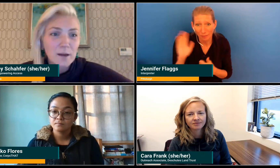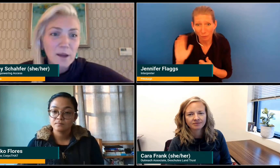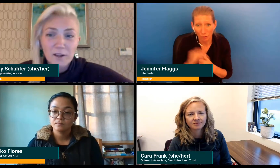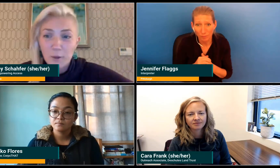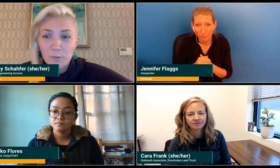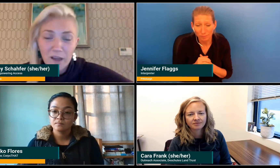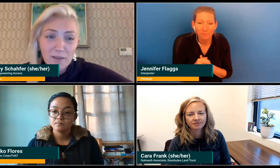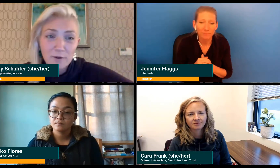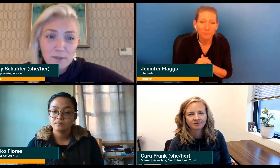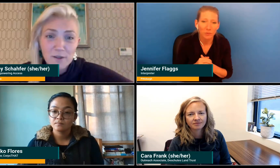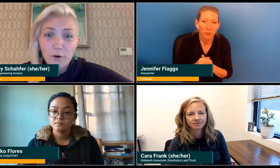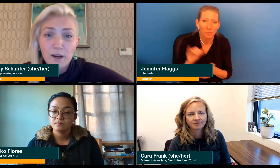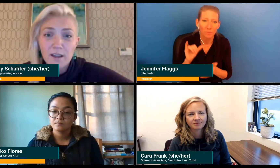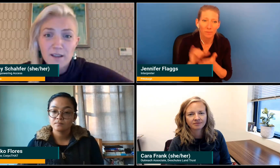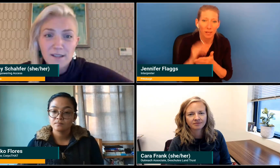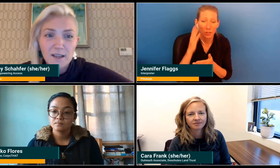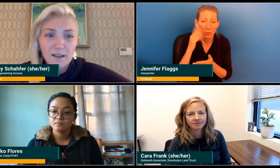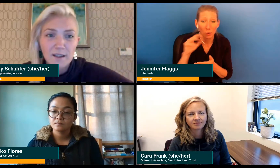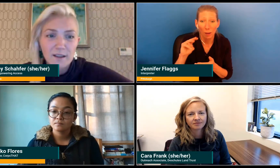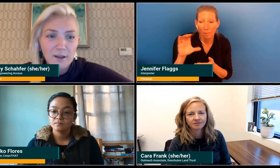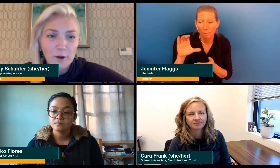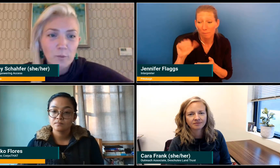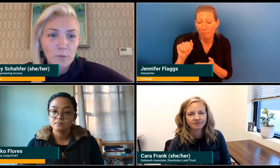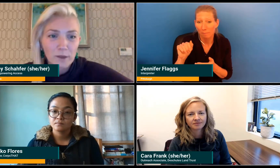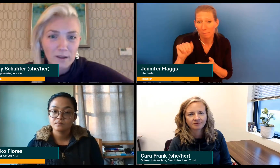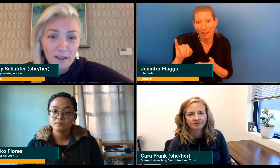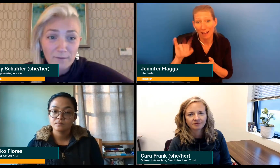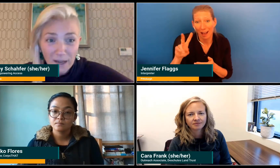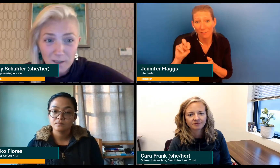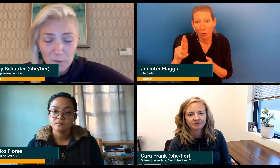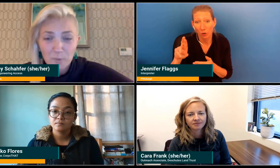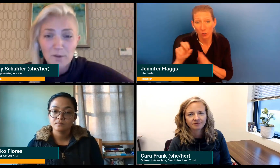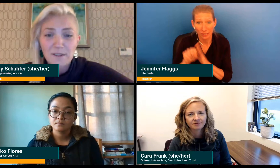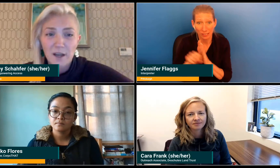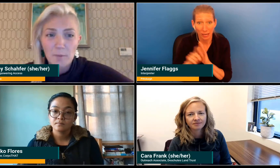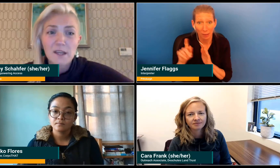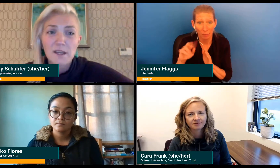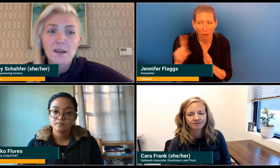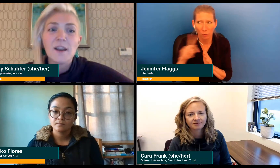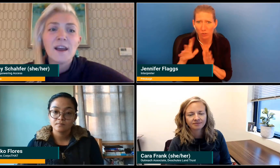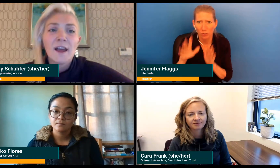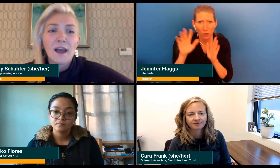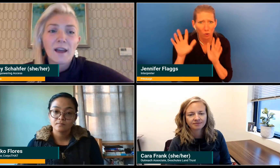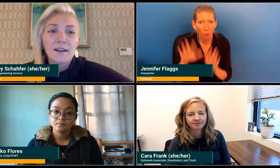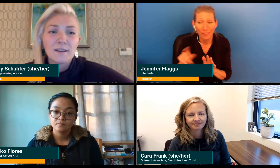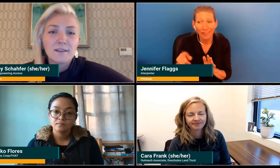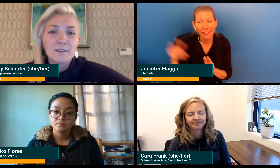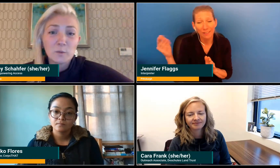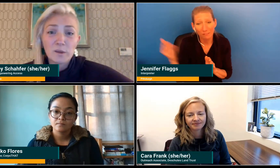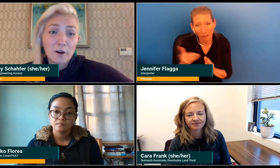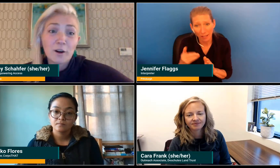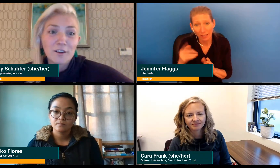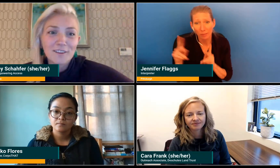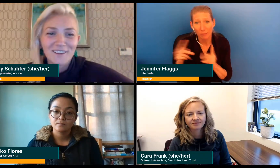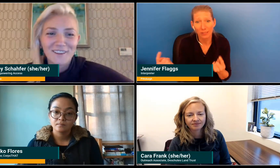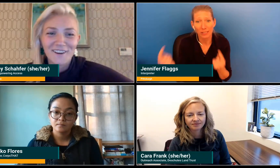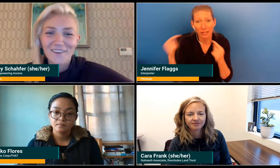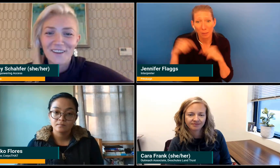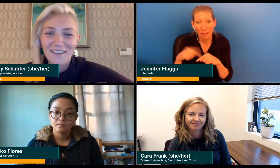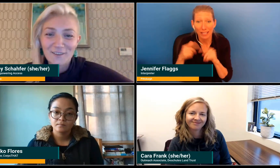so that's why MacGyver was so great, is that they invited people to come in and to be